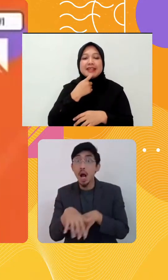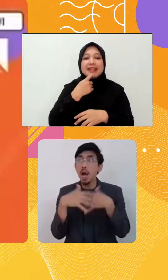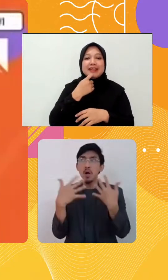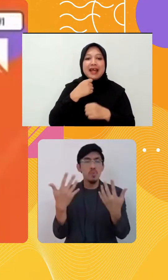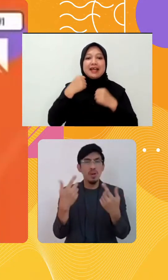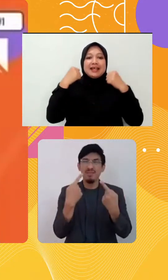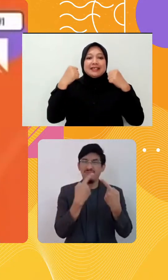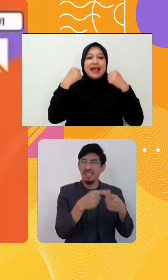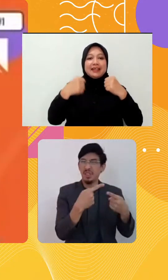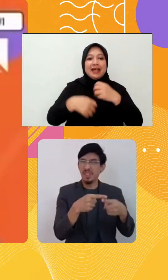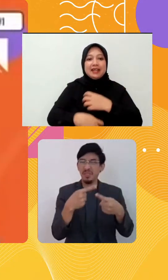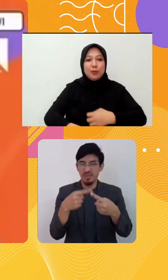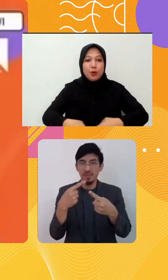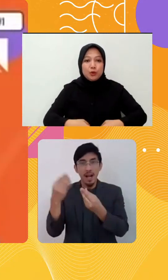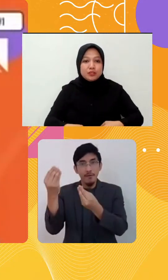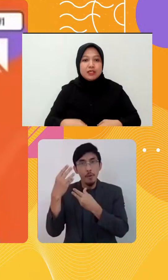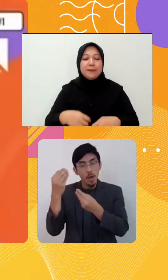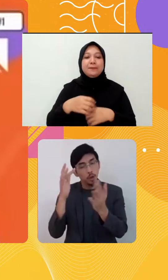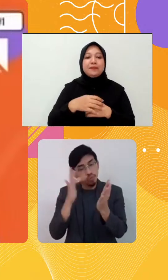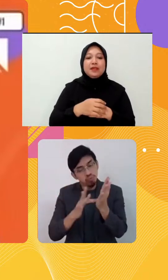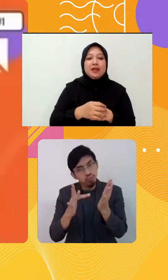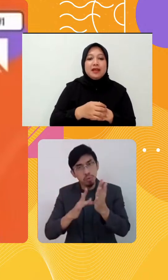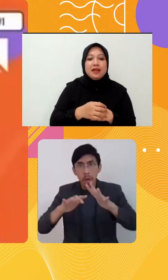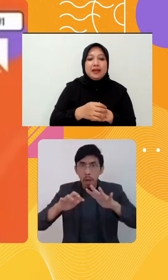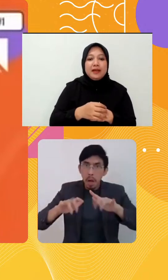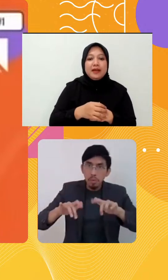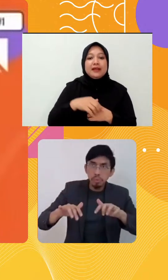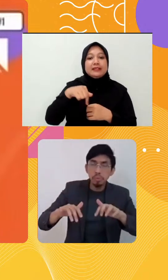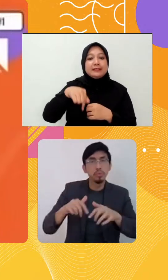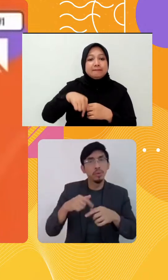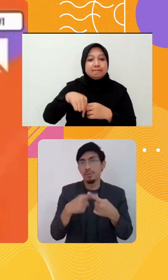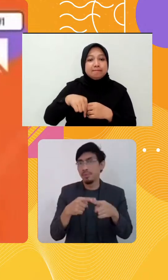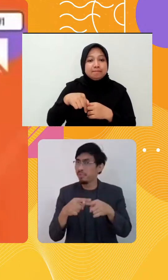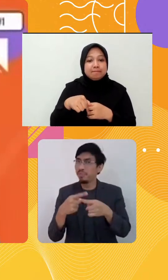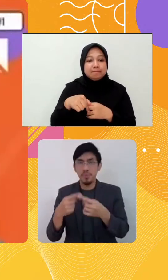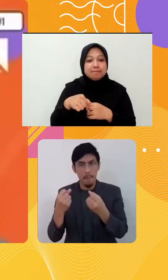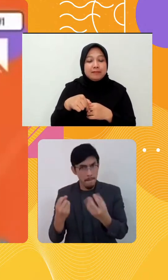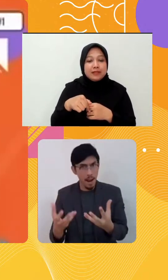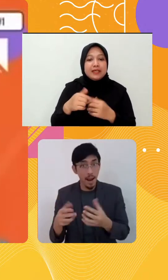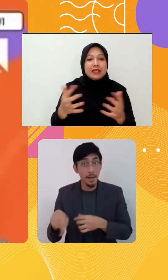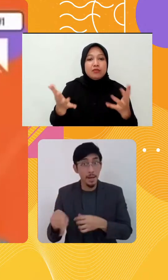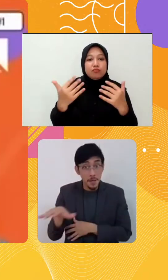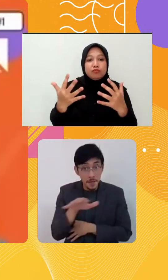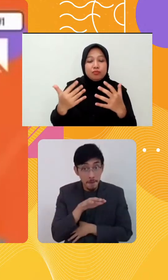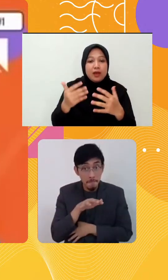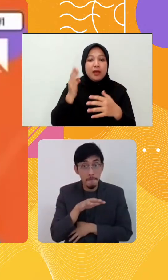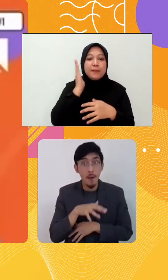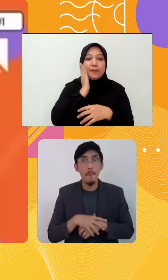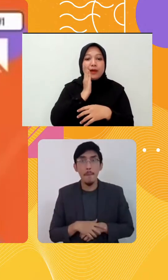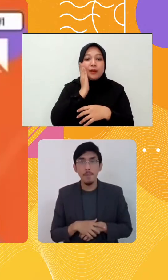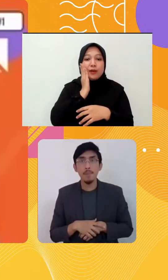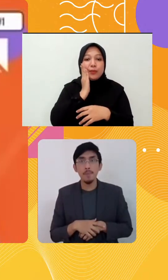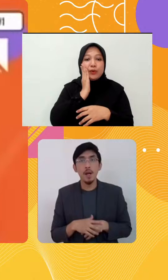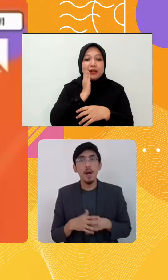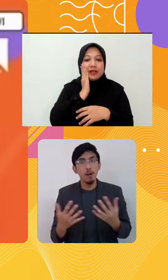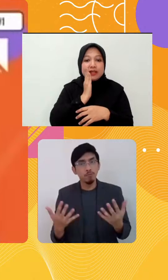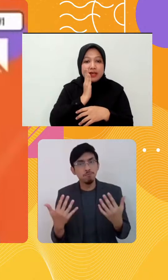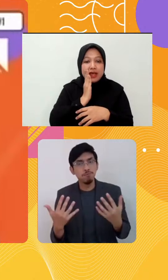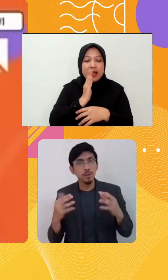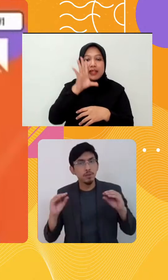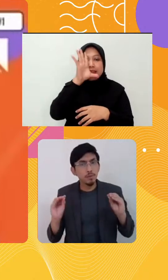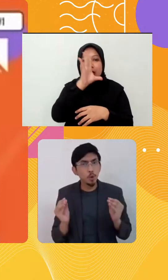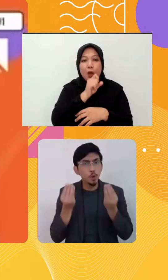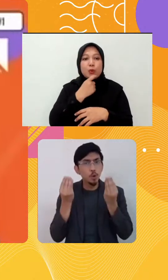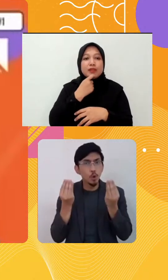that digital SRH interventions are a key part of fulfilling young people's SRH needs and rights. So as we know